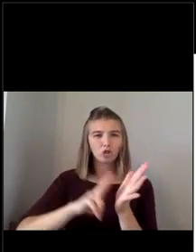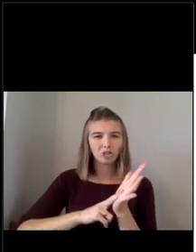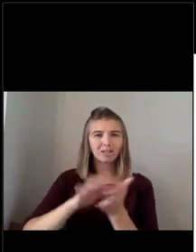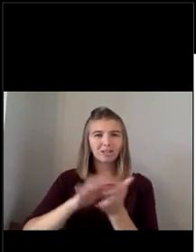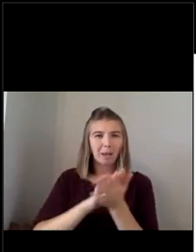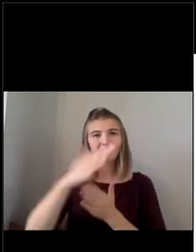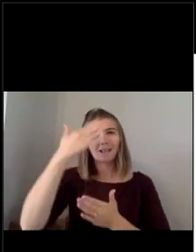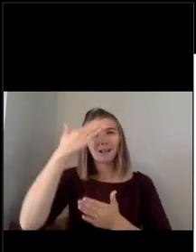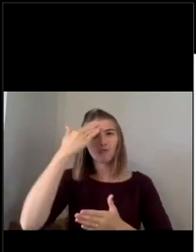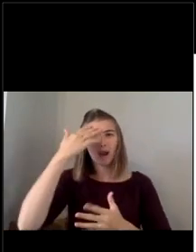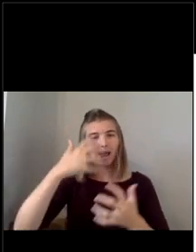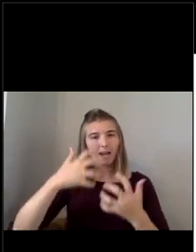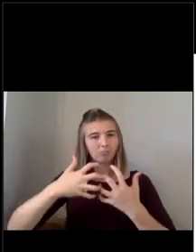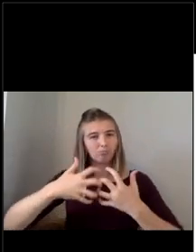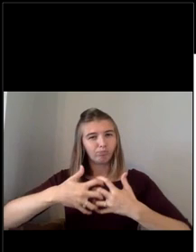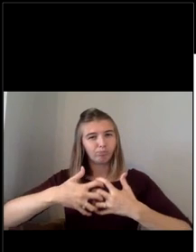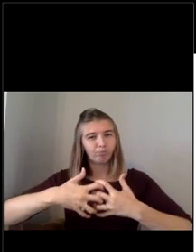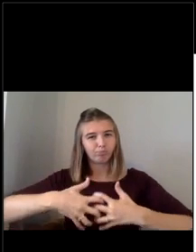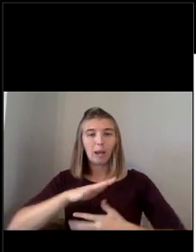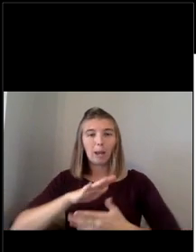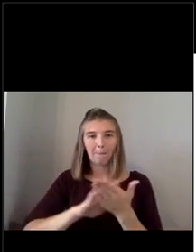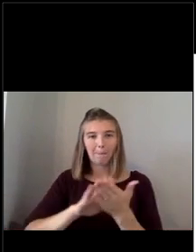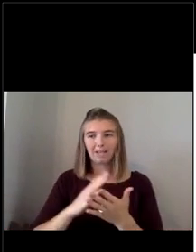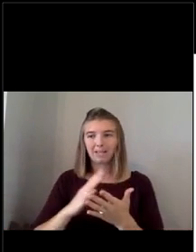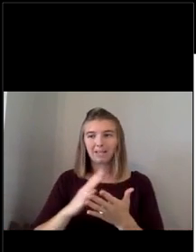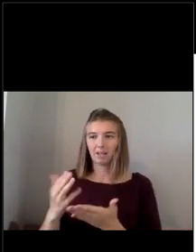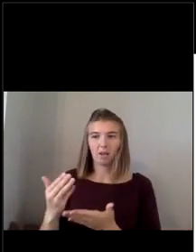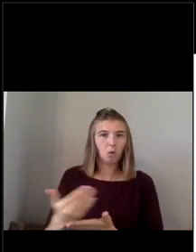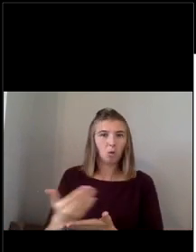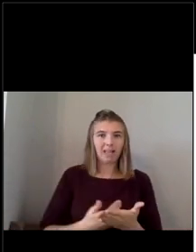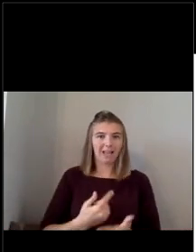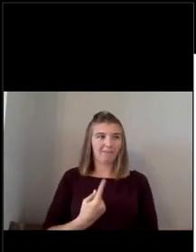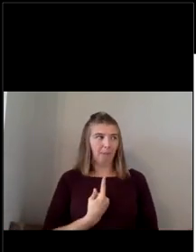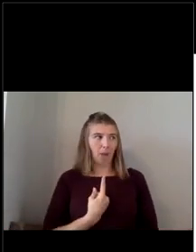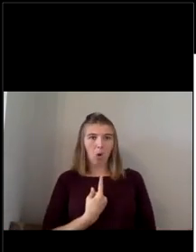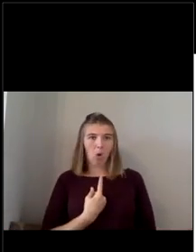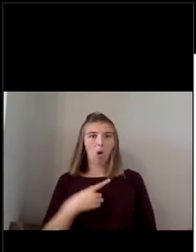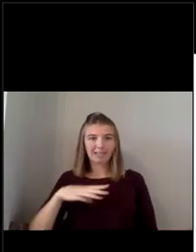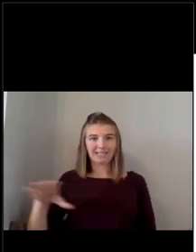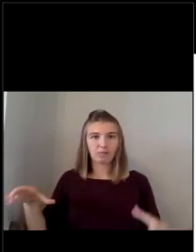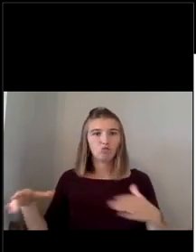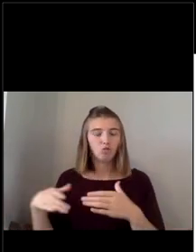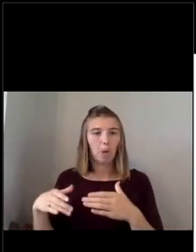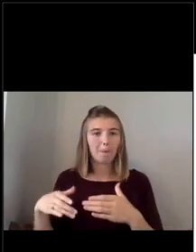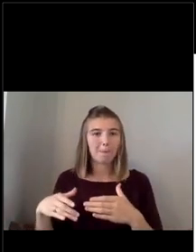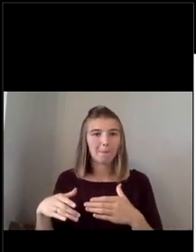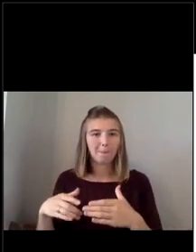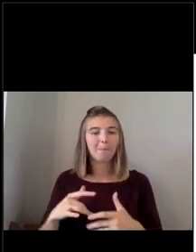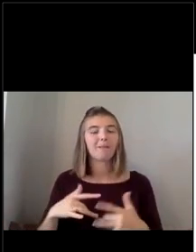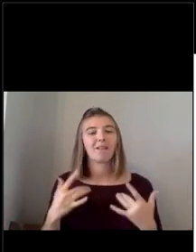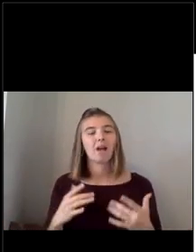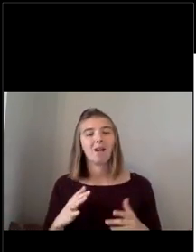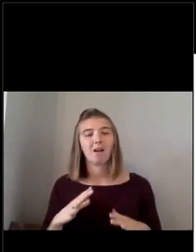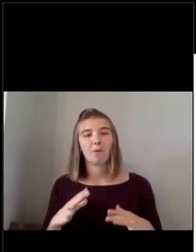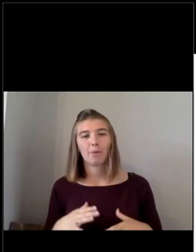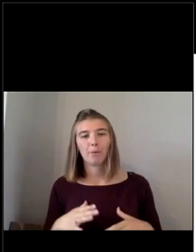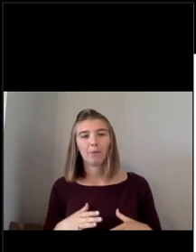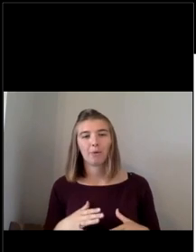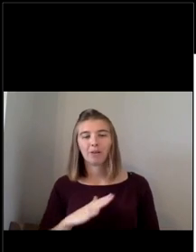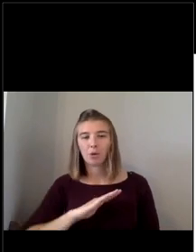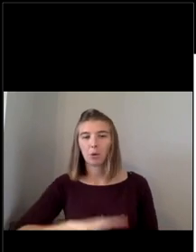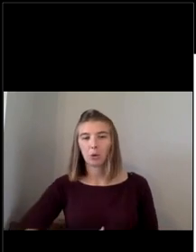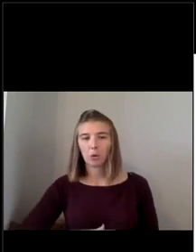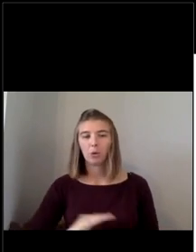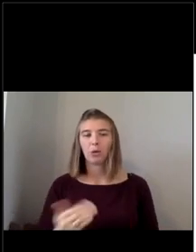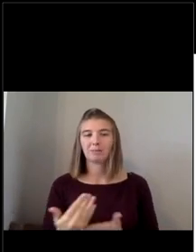are intimately tuned into all of the cues in our interactions and within the social environment.